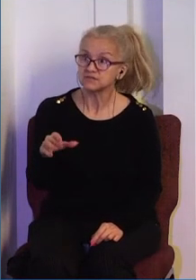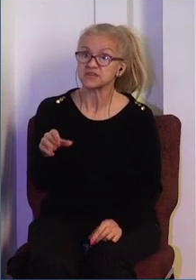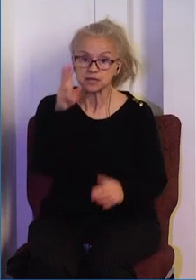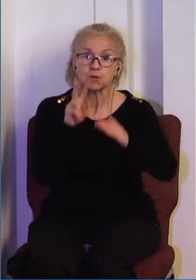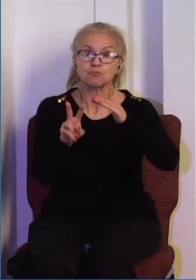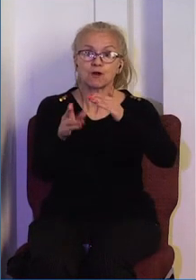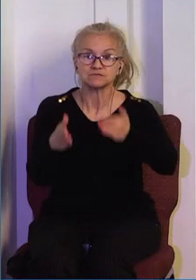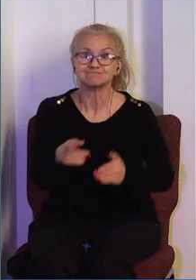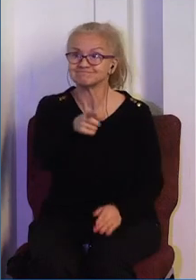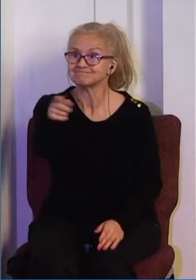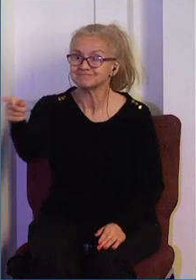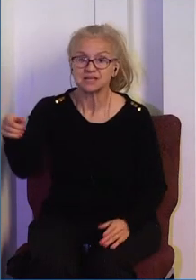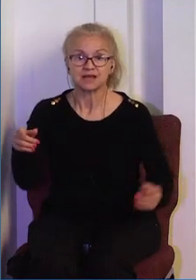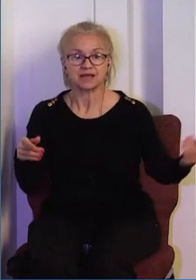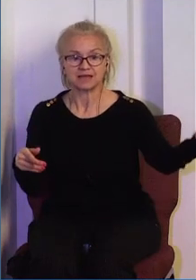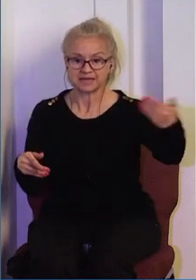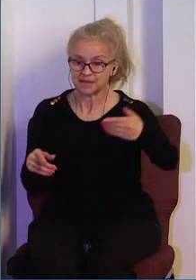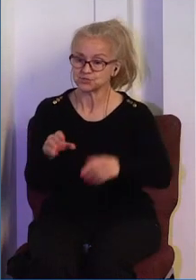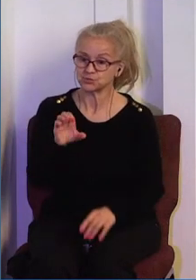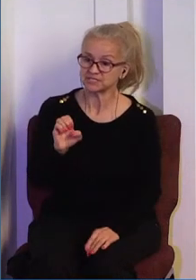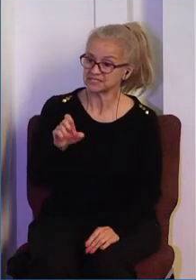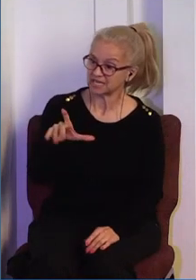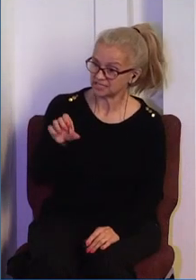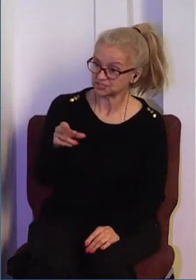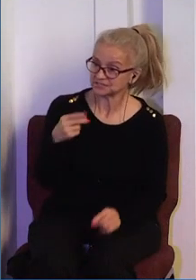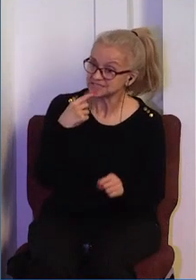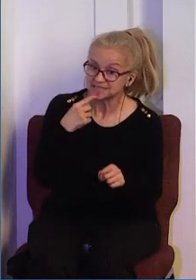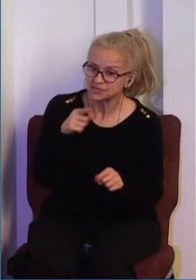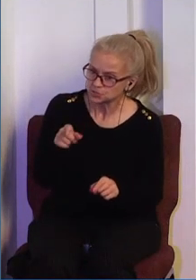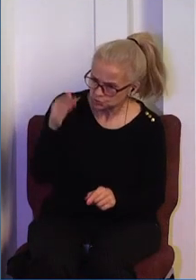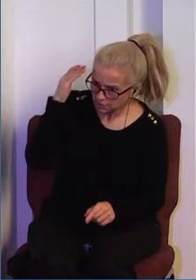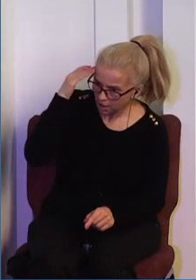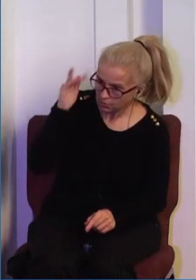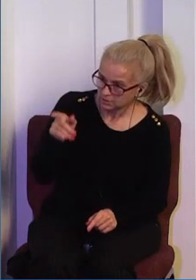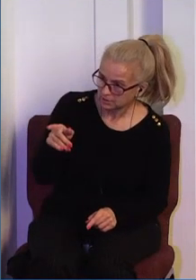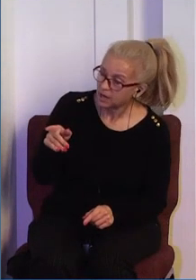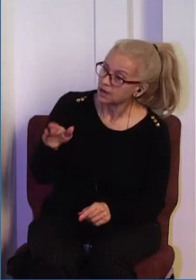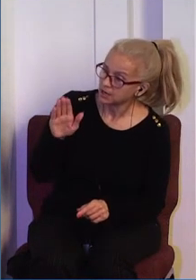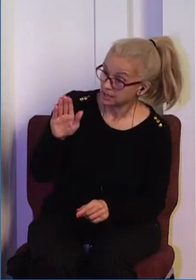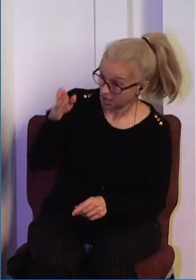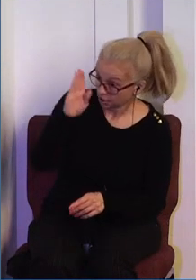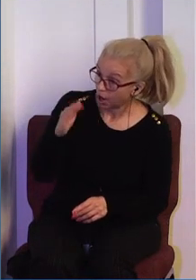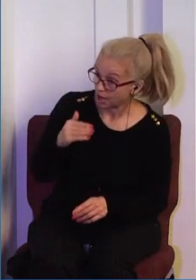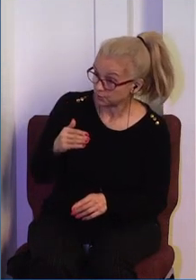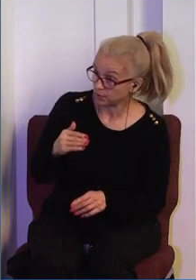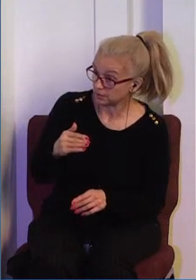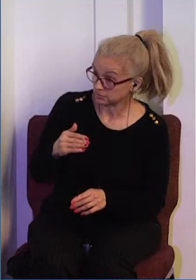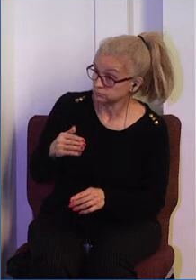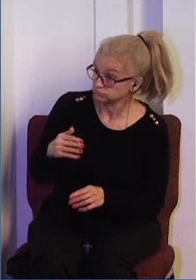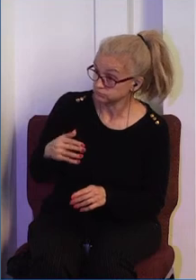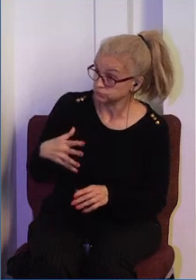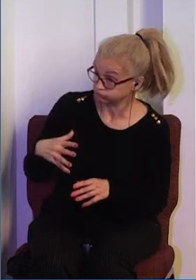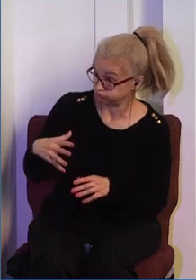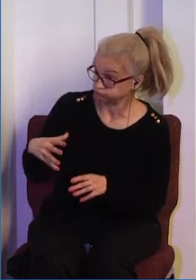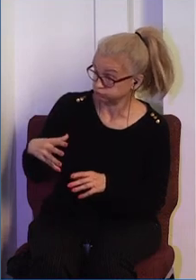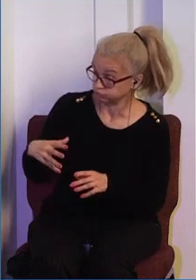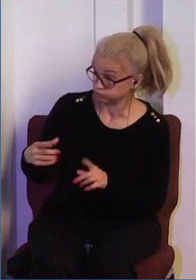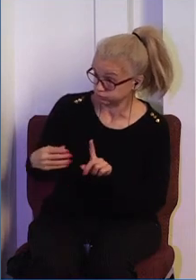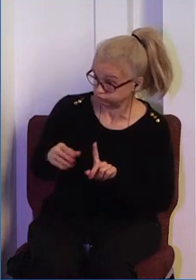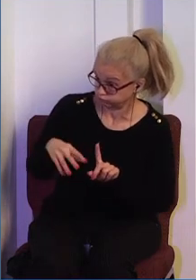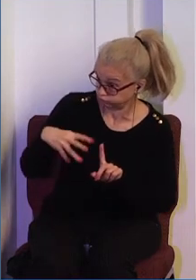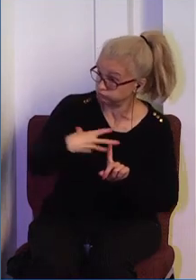Jericho came to Elisha and said, "Did you know that God is going to take your teacher away from you